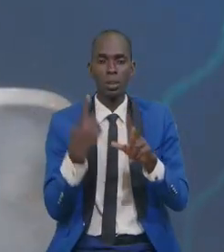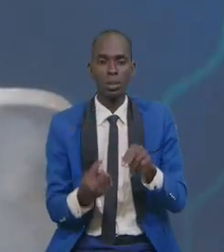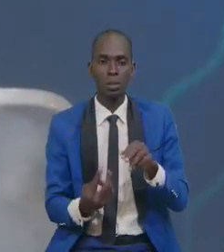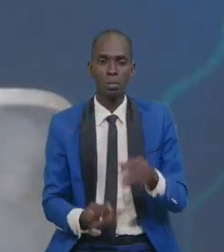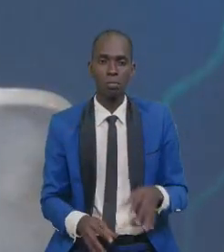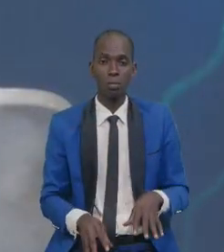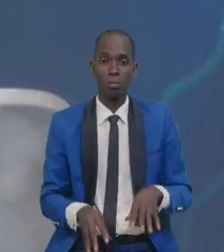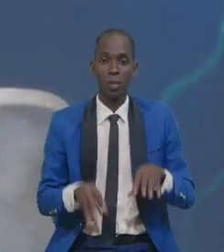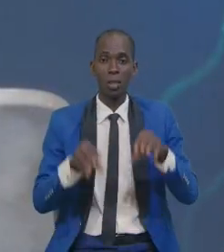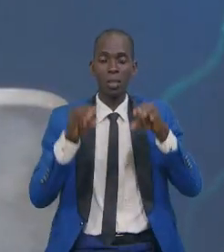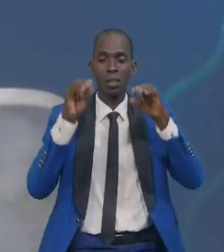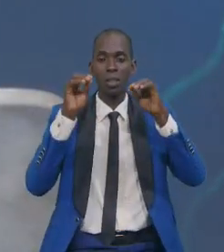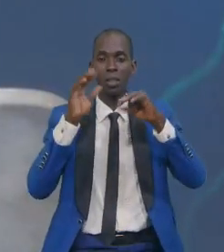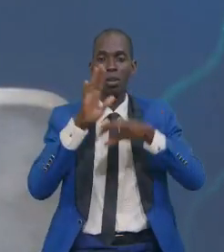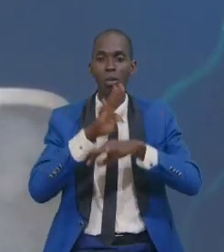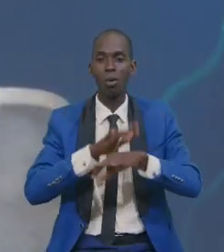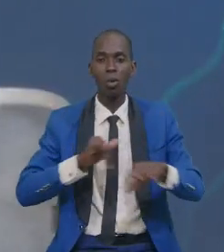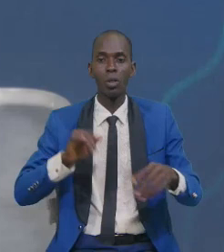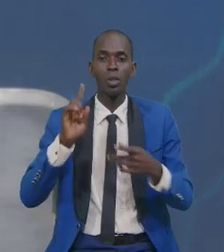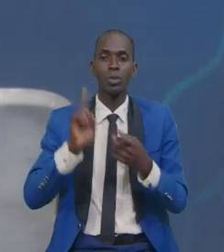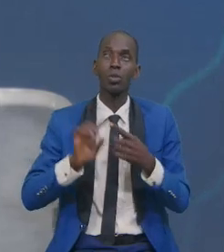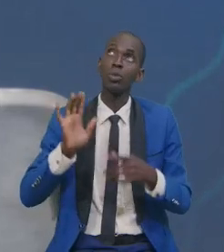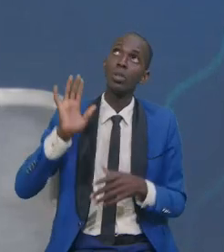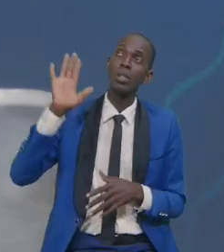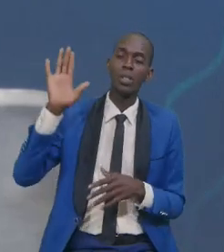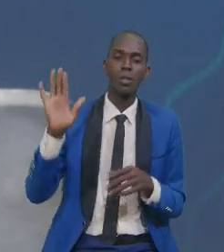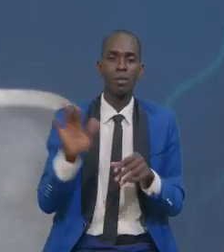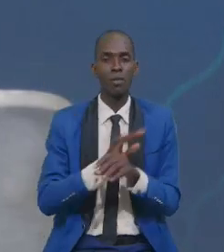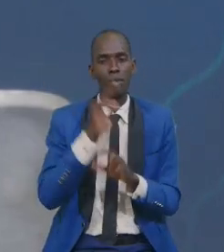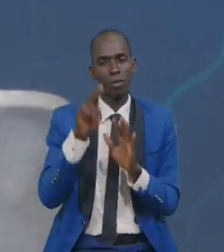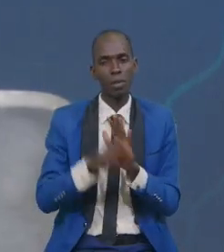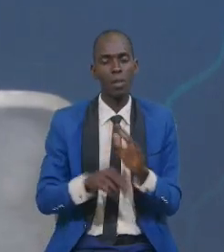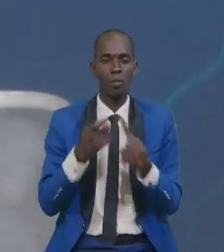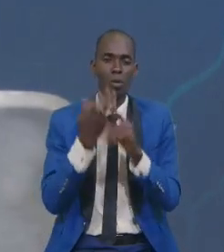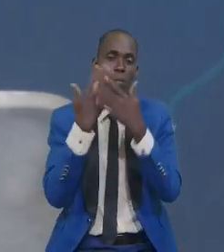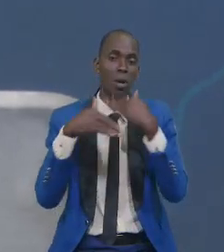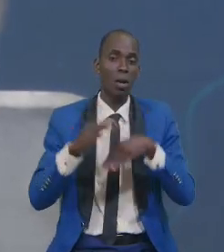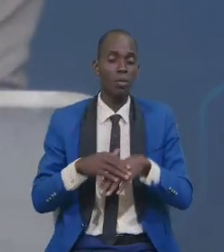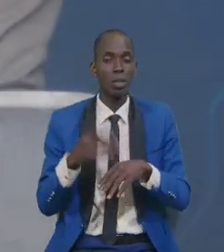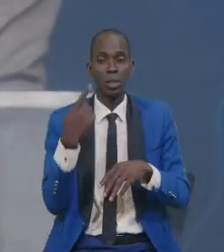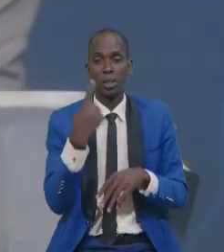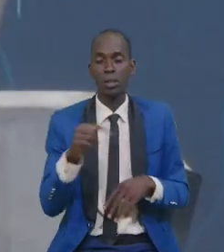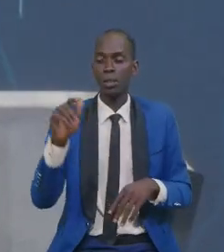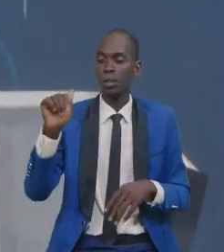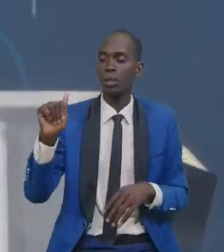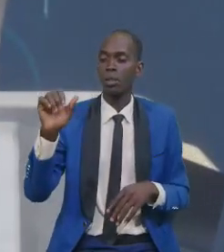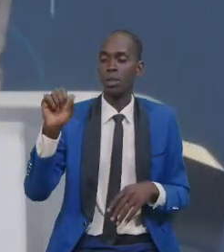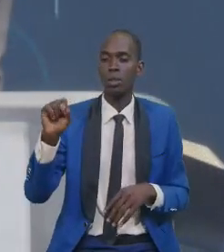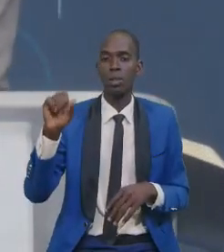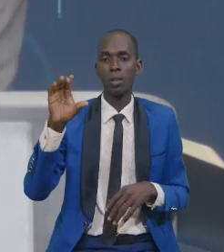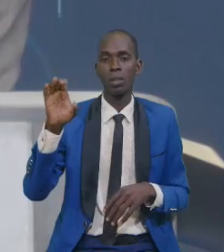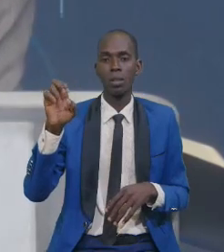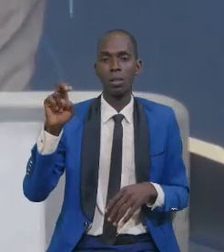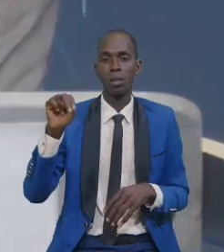to his fullness from heaven. Ascending call. That is,